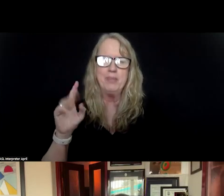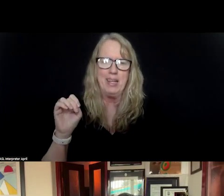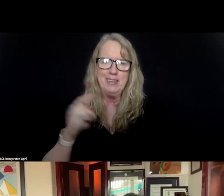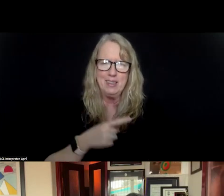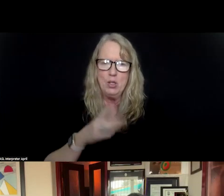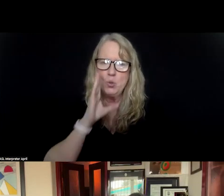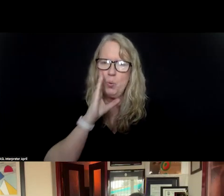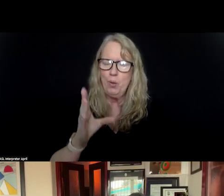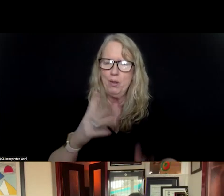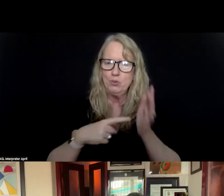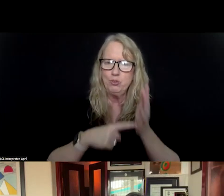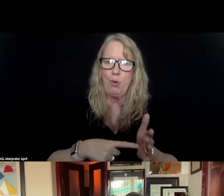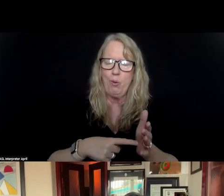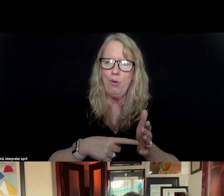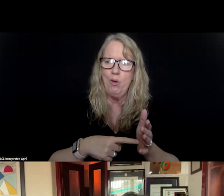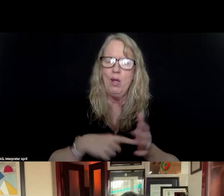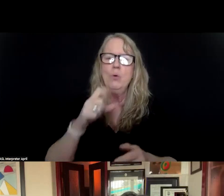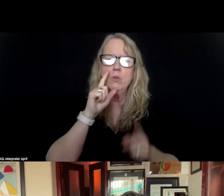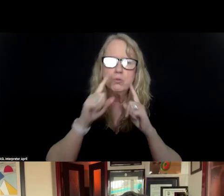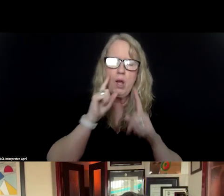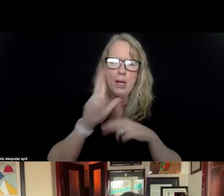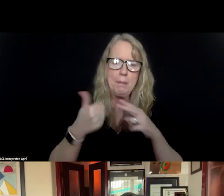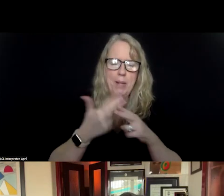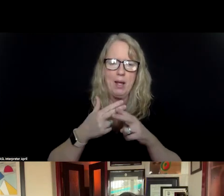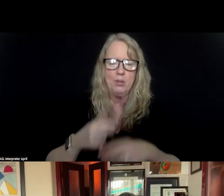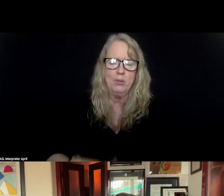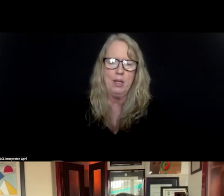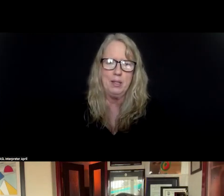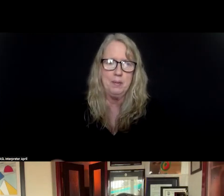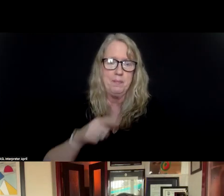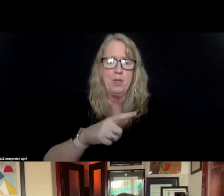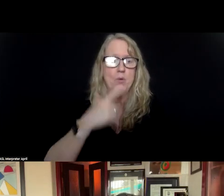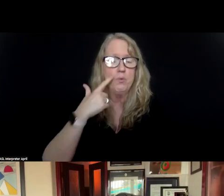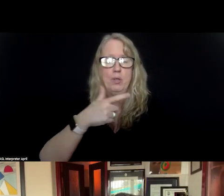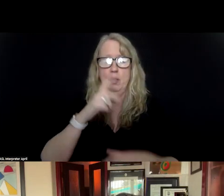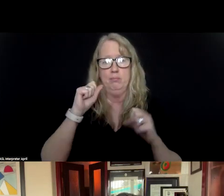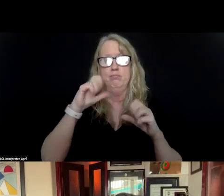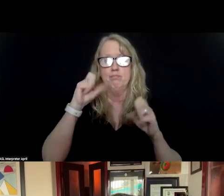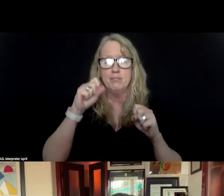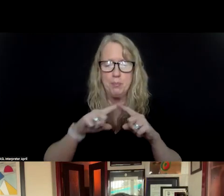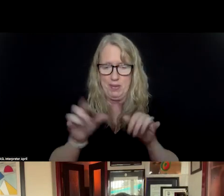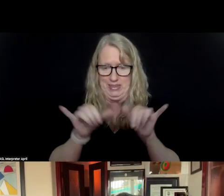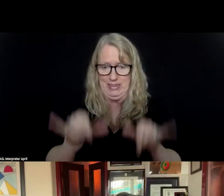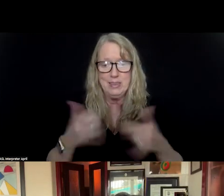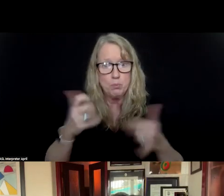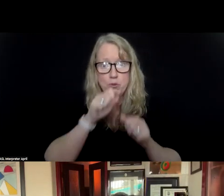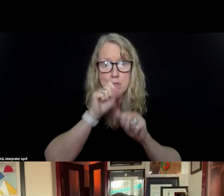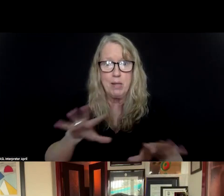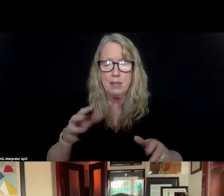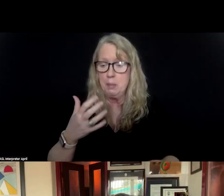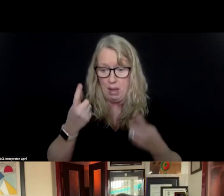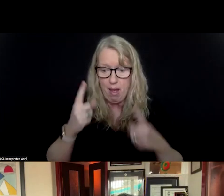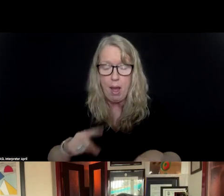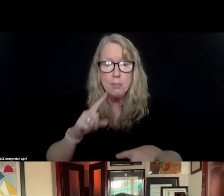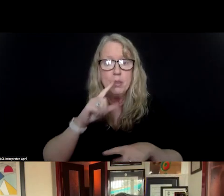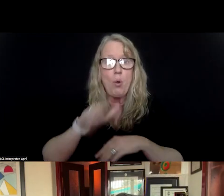kind of gives this to talk about how we didn't get this amazing crisis system that we know we're blessed to have. It didn't happen